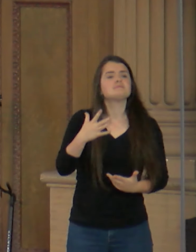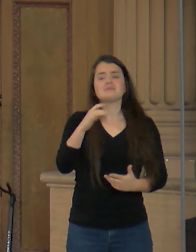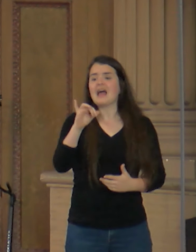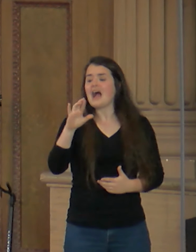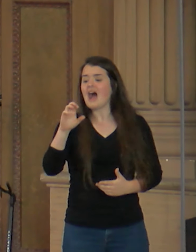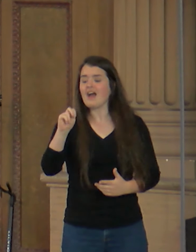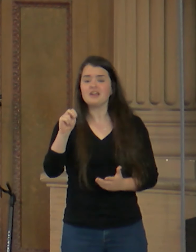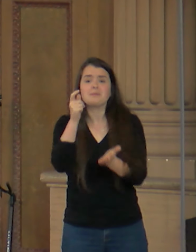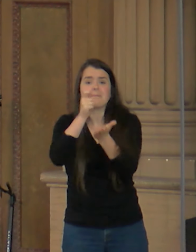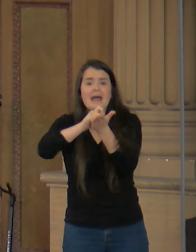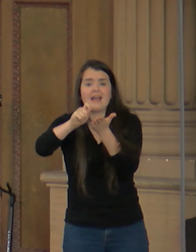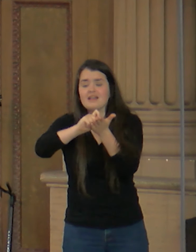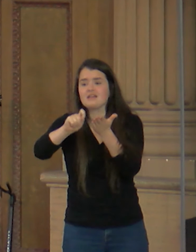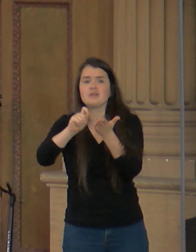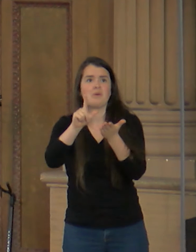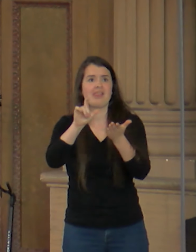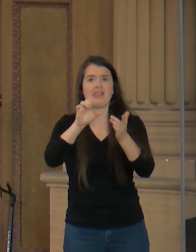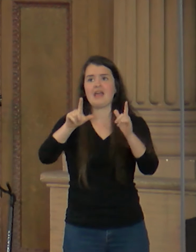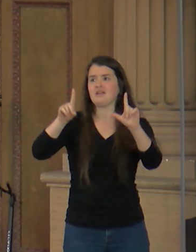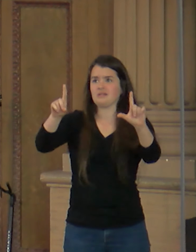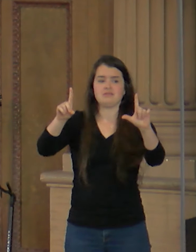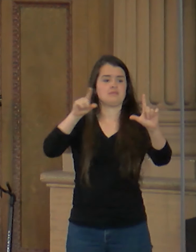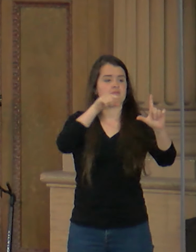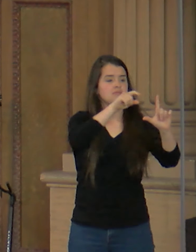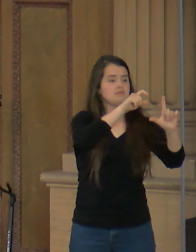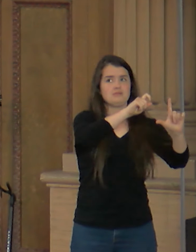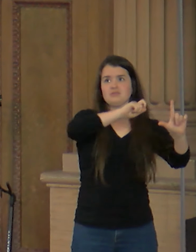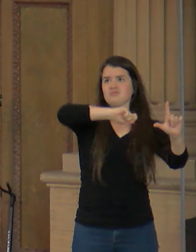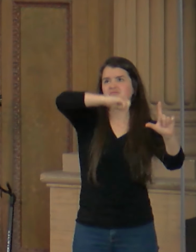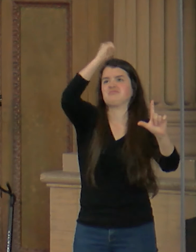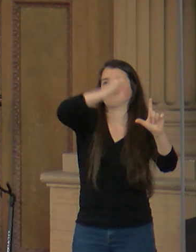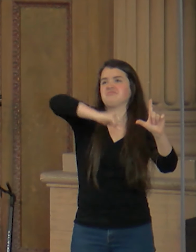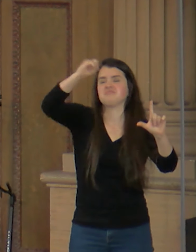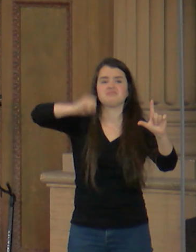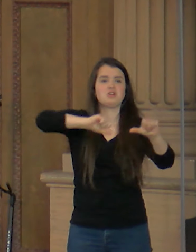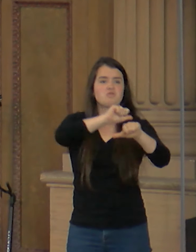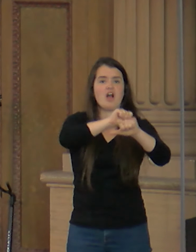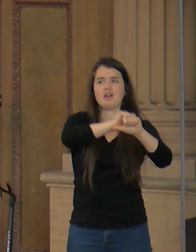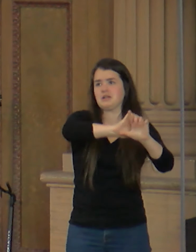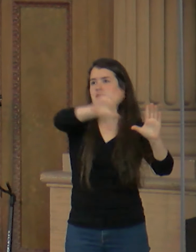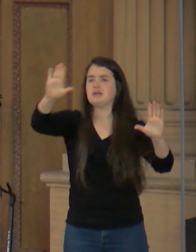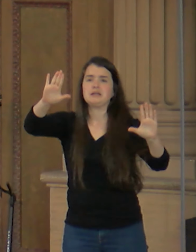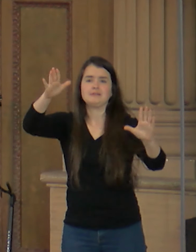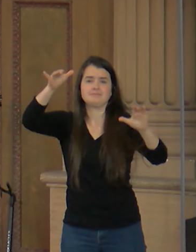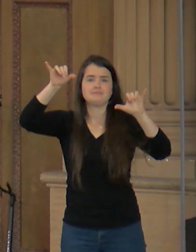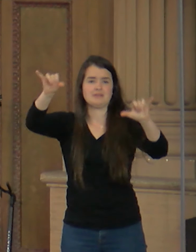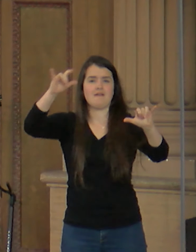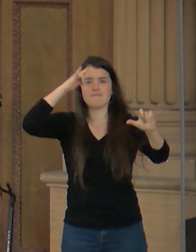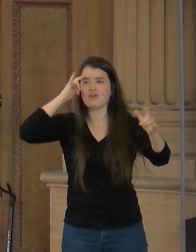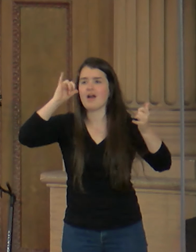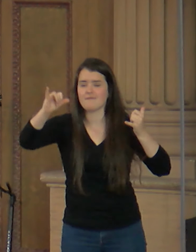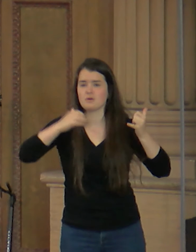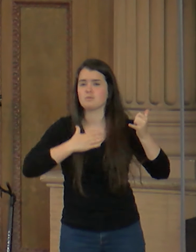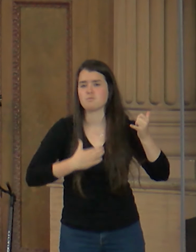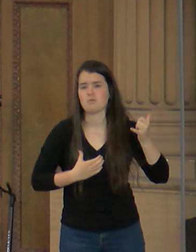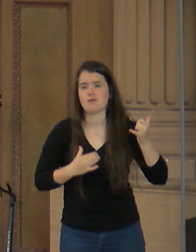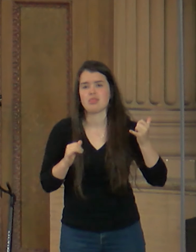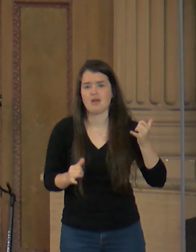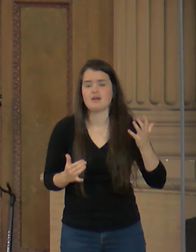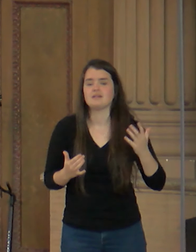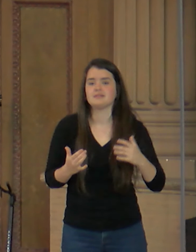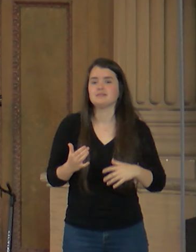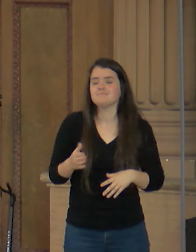were engraved in the rock forever. And listen to what he clings to in this. He says, "For I